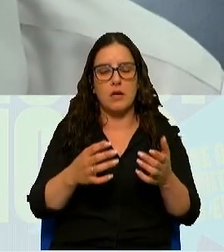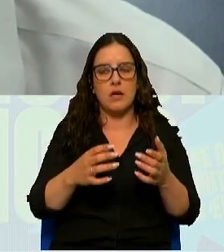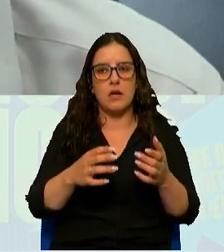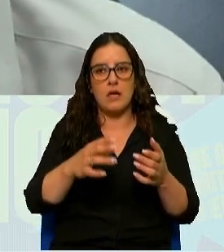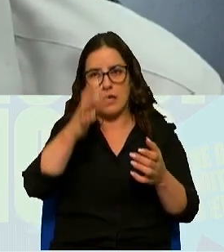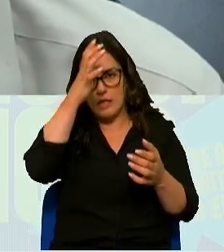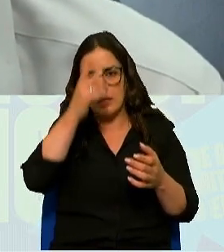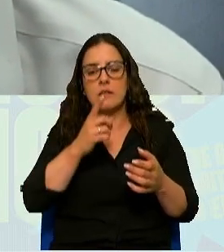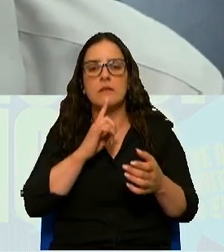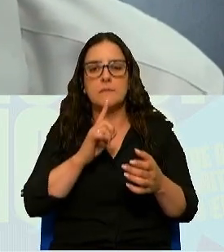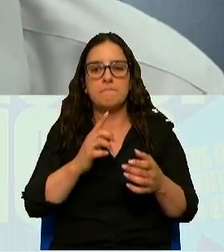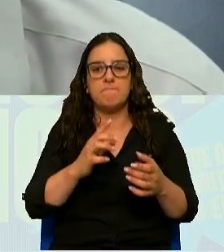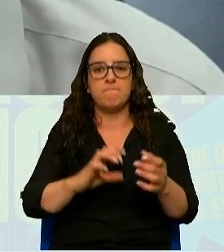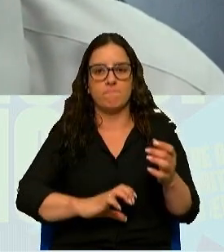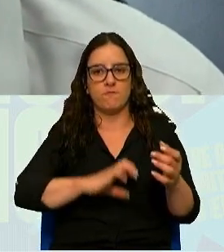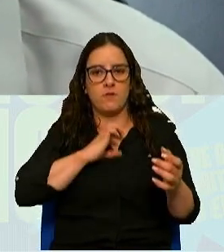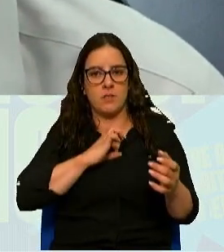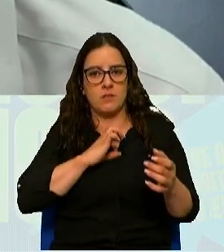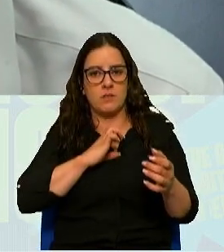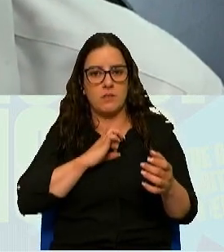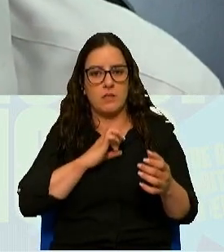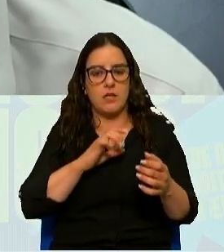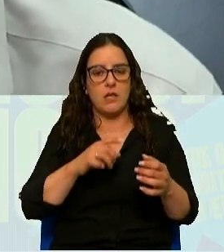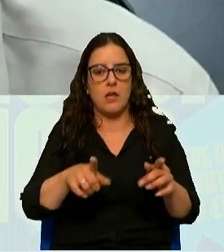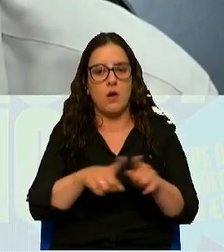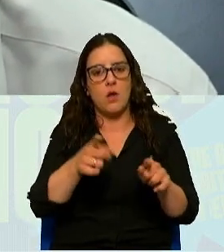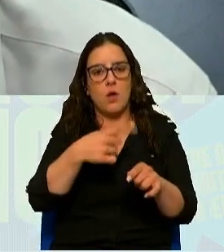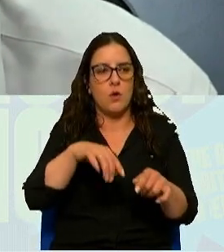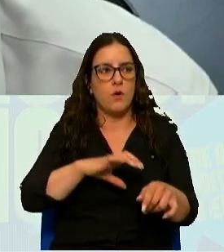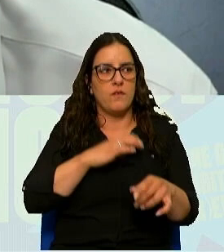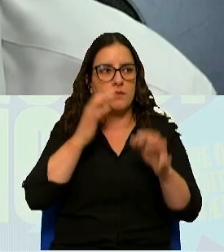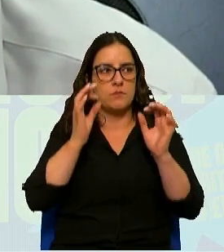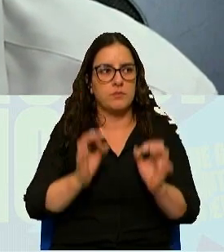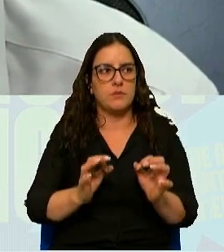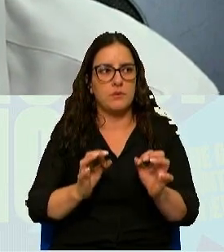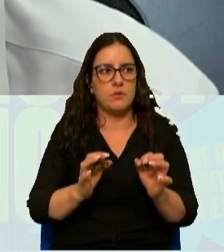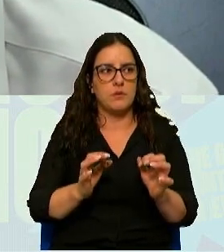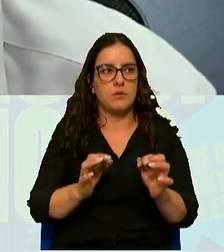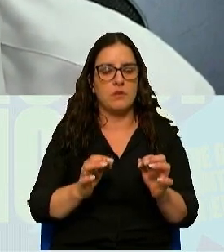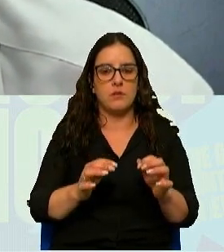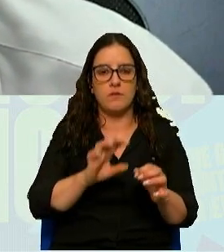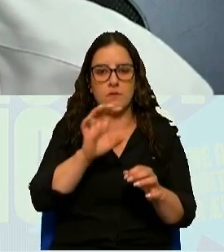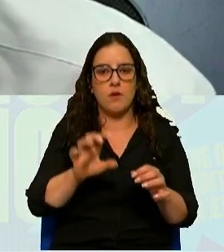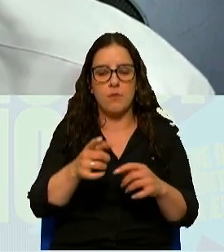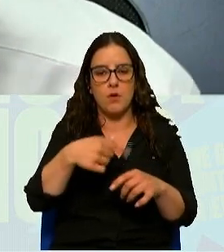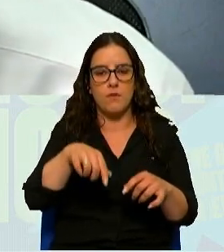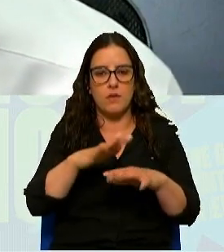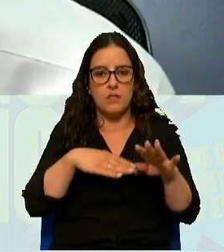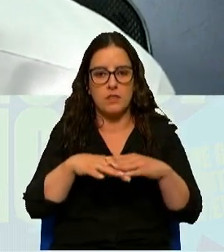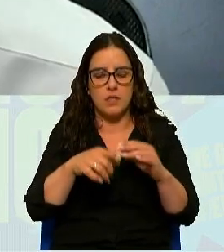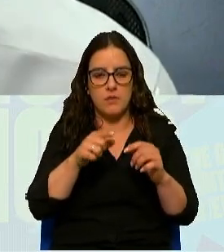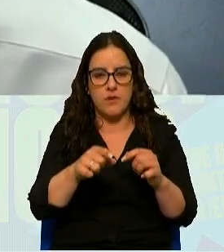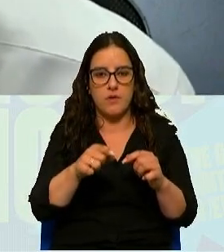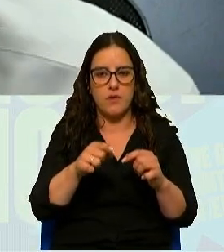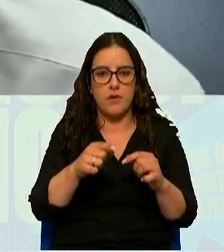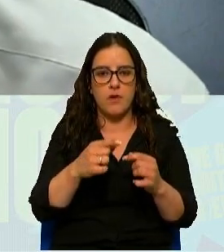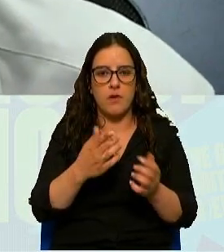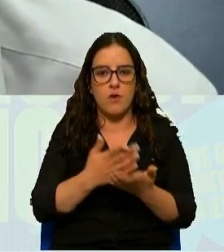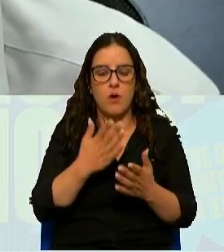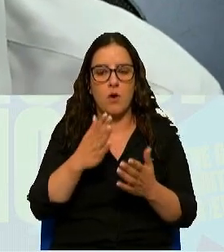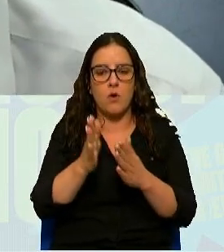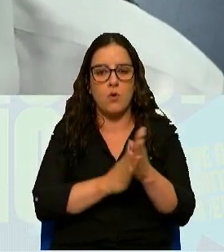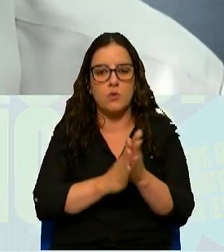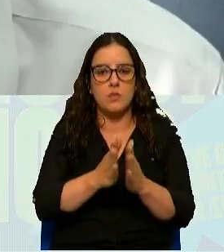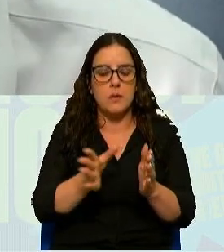need trustable AI, AI that we have faith in. And the way we do that is not by using more and more